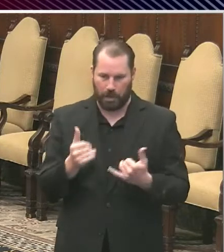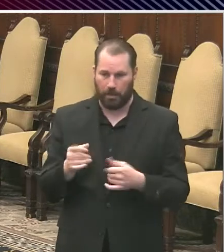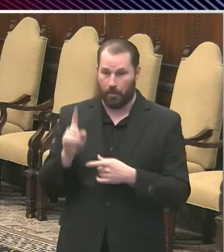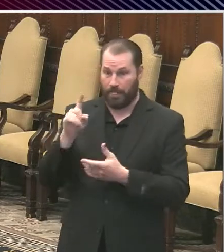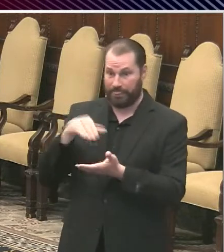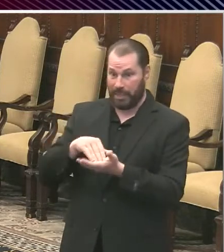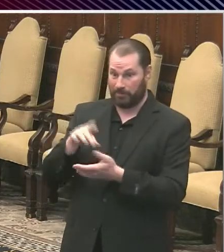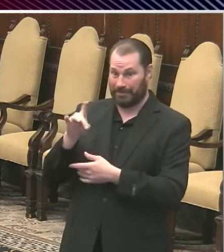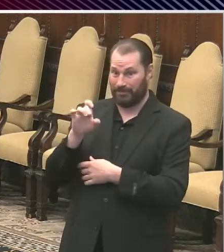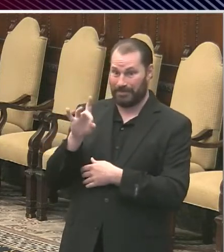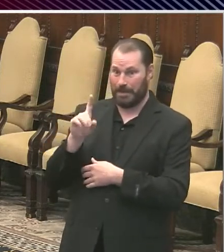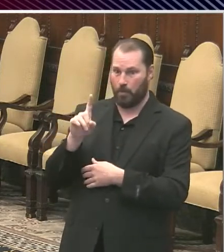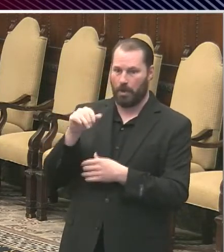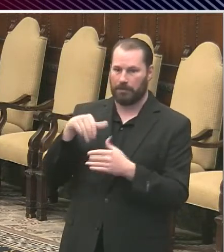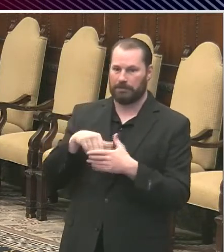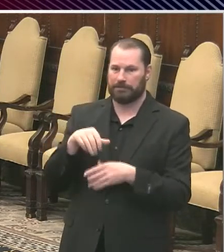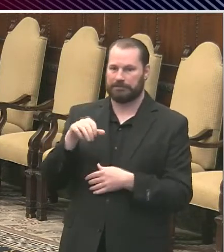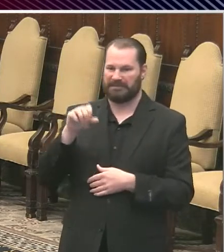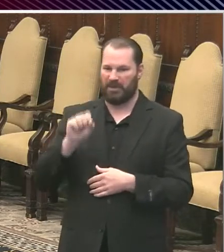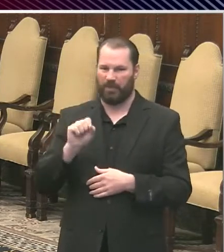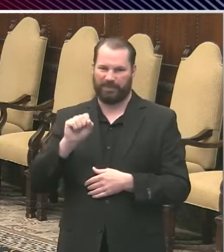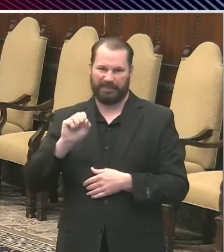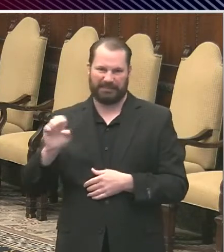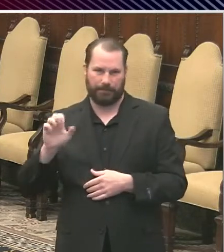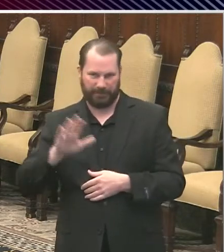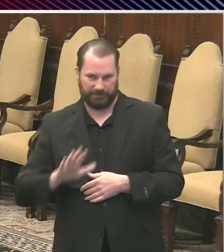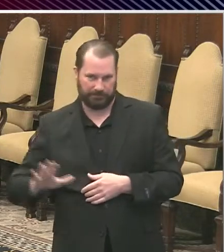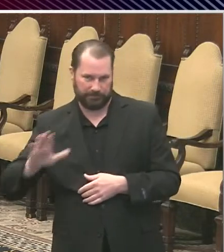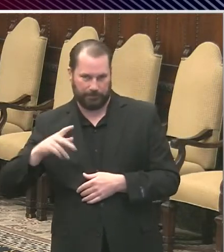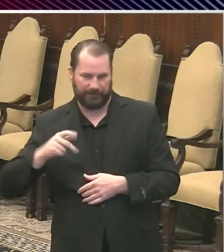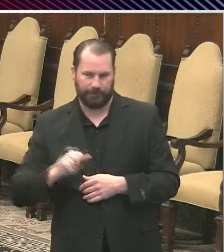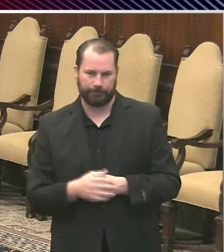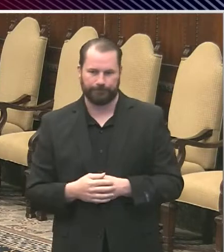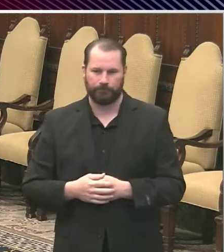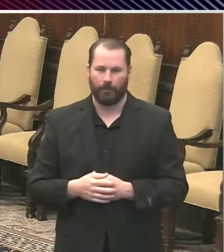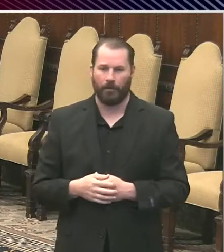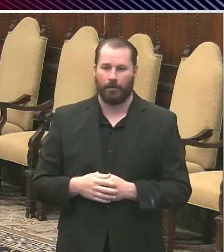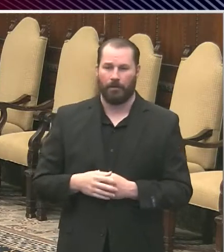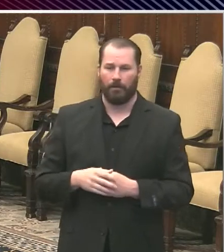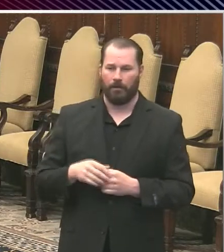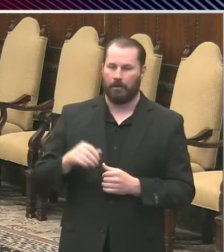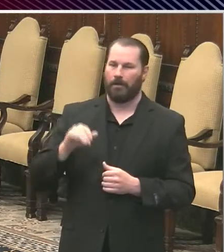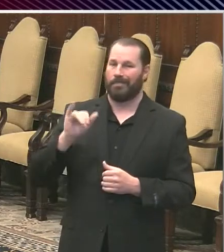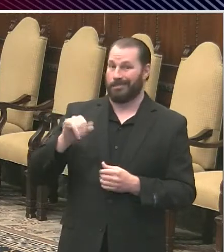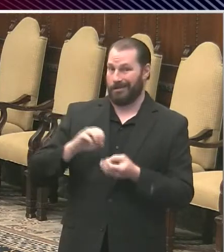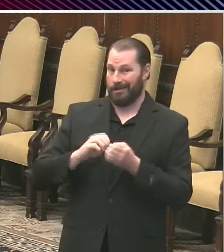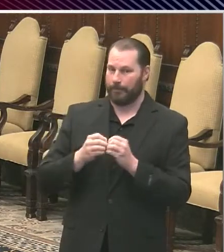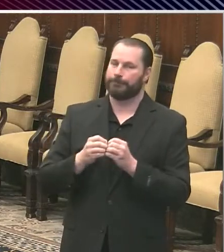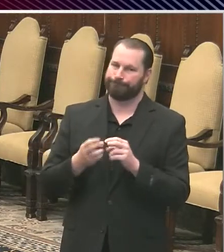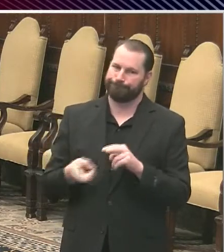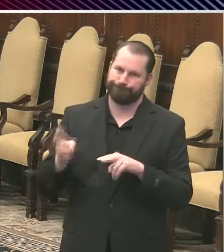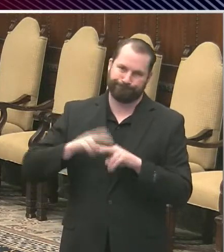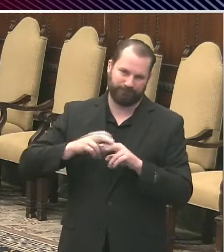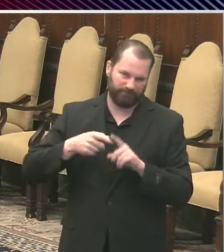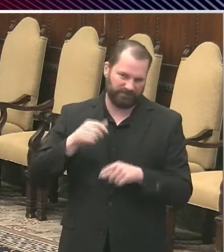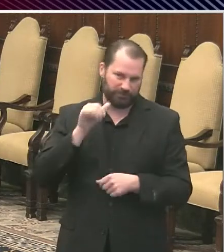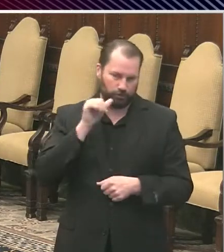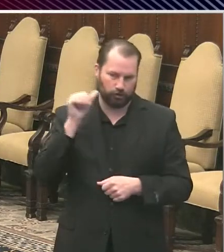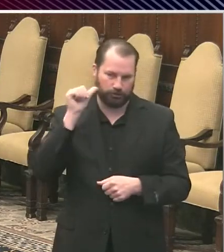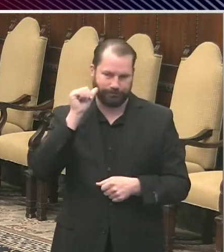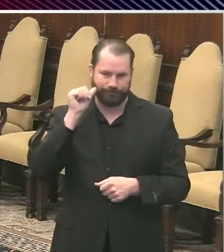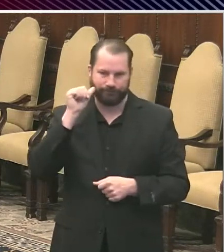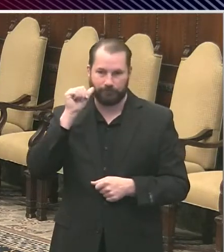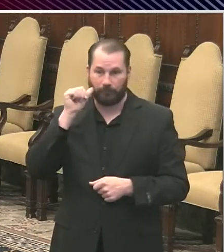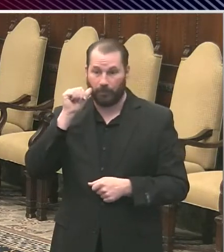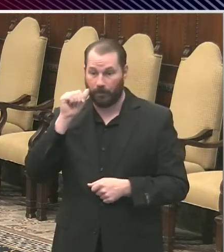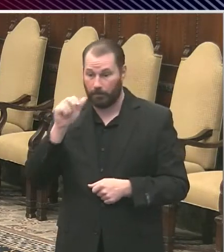in the Southeast Pennsylvania region. Those numbers are both an increase from yesterday. Still, 31% of the general hospital beds in the city